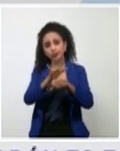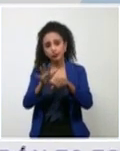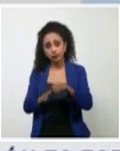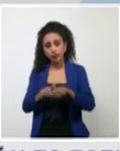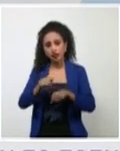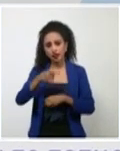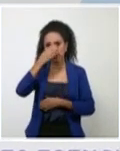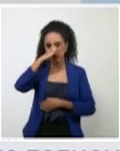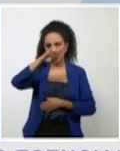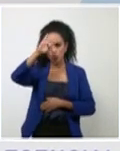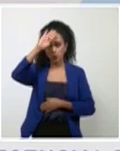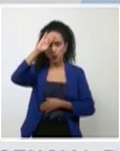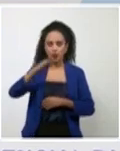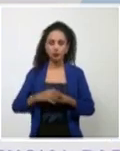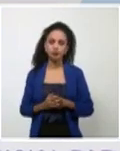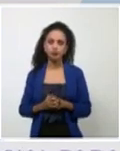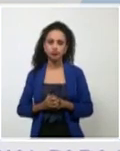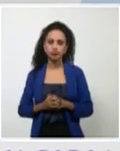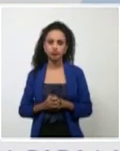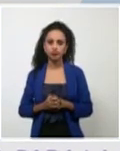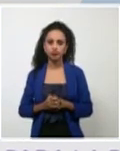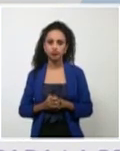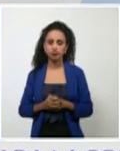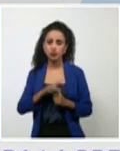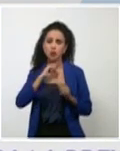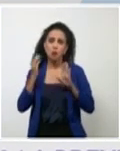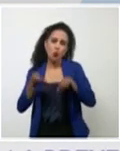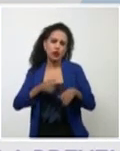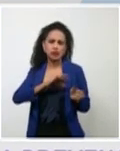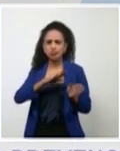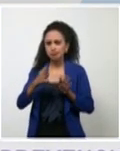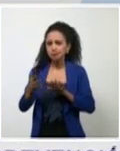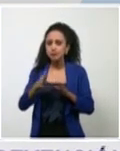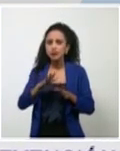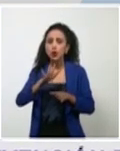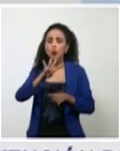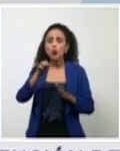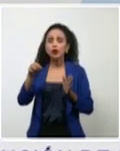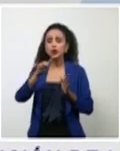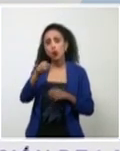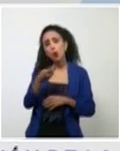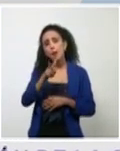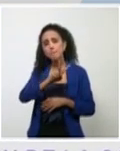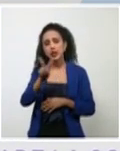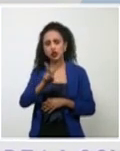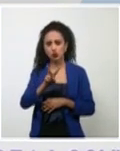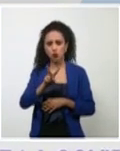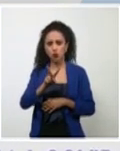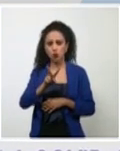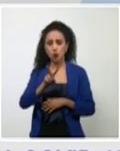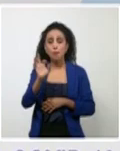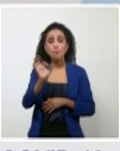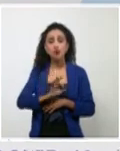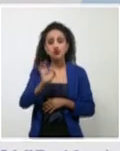COVID in our country, which gives a lethality of 4.22%.